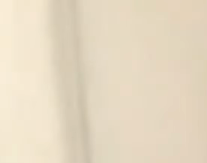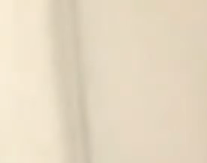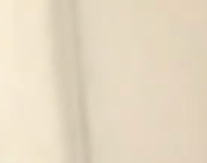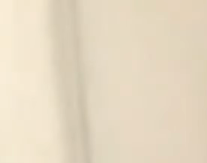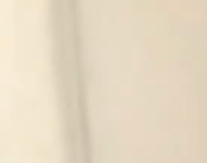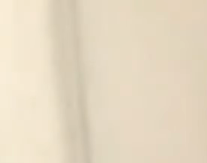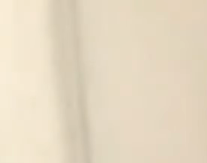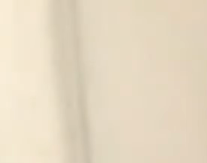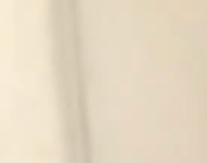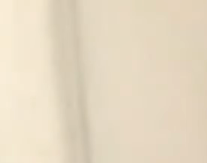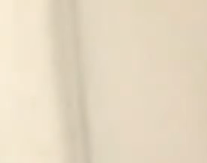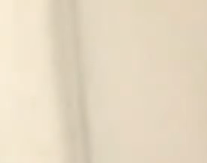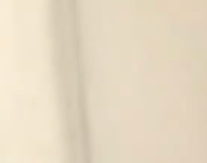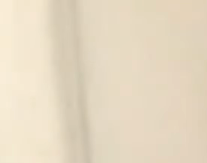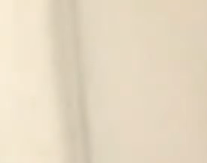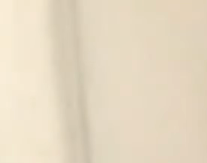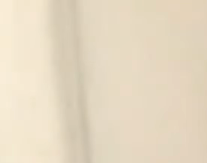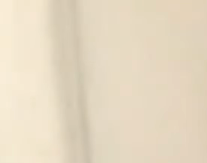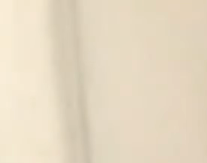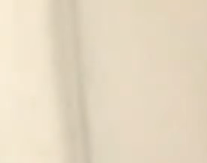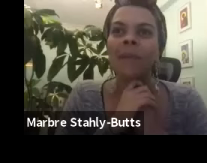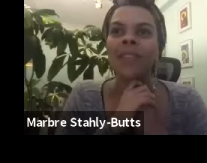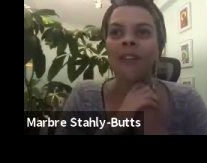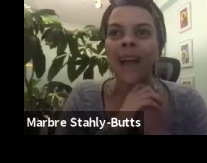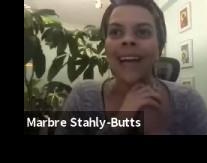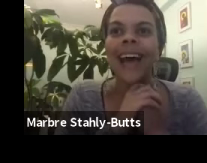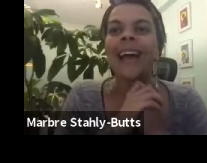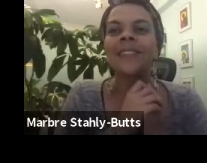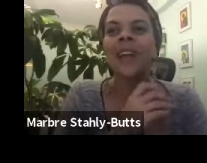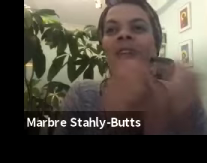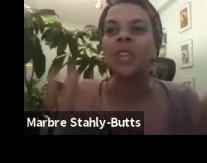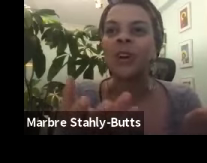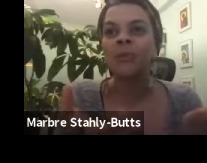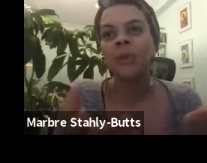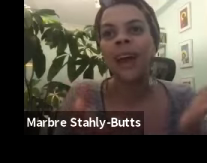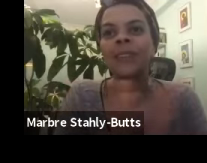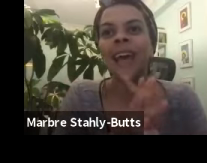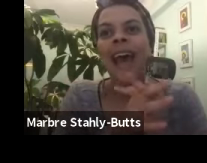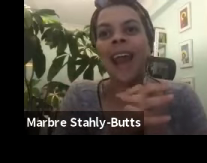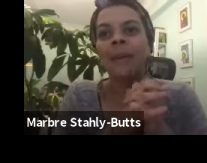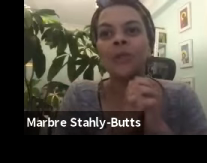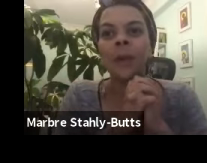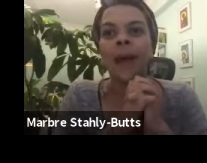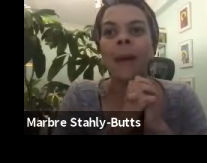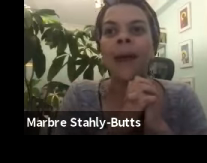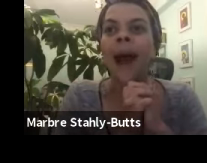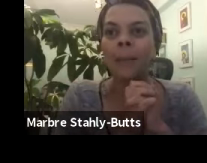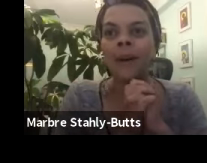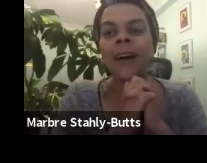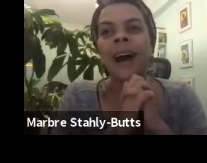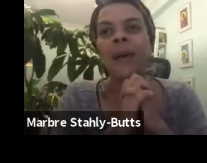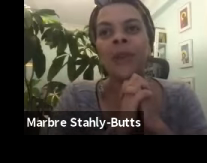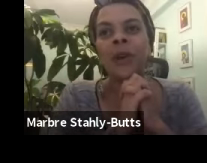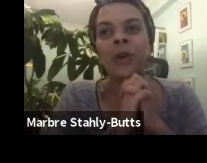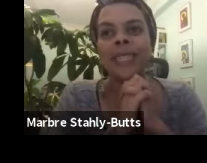system and how do we fight for a better system. And so my name is Marbre Stahly-Butts. I'm with Law for Black Lives. I use she and her pronouns, and I am joined by Amna